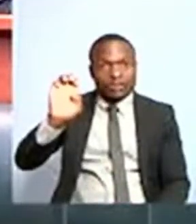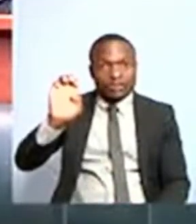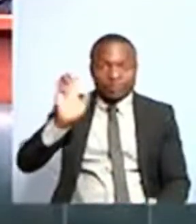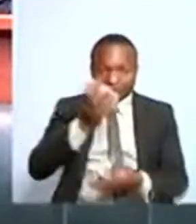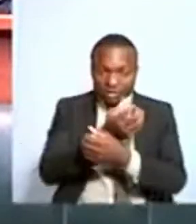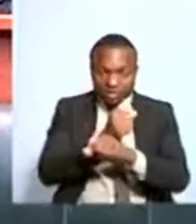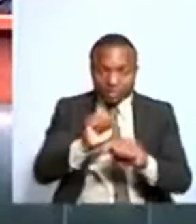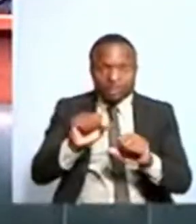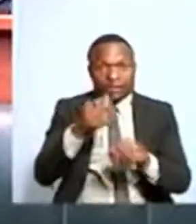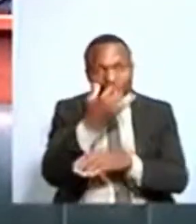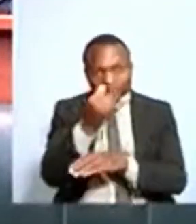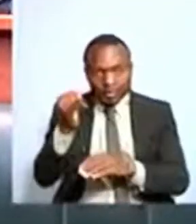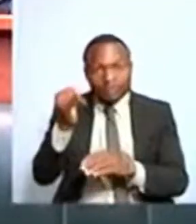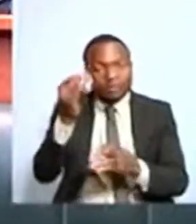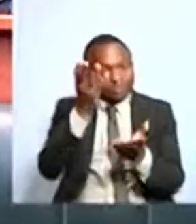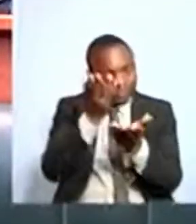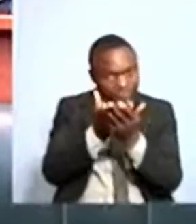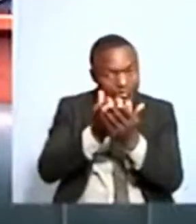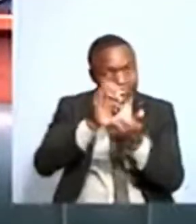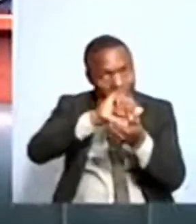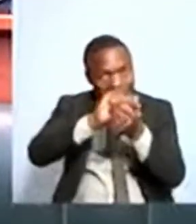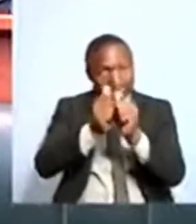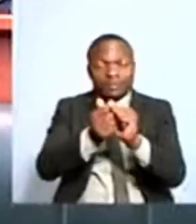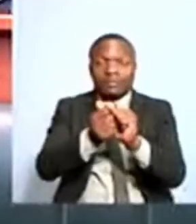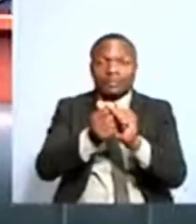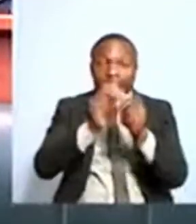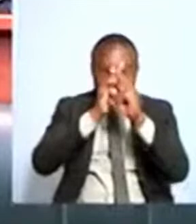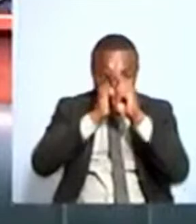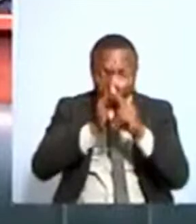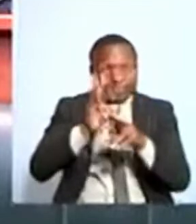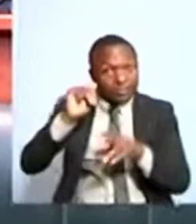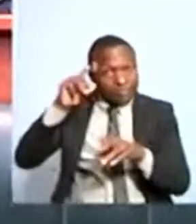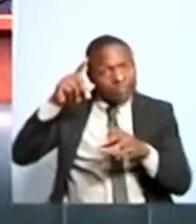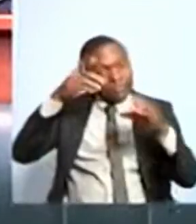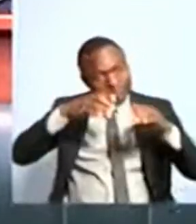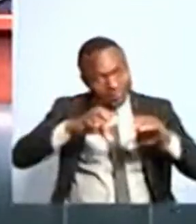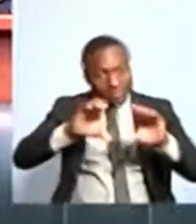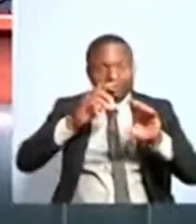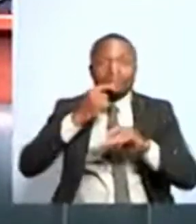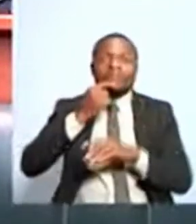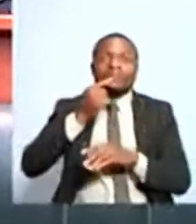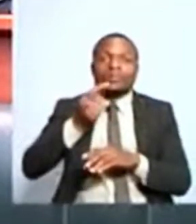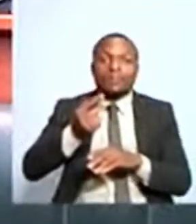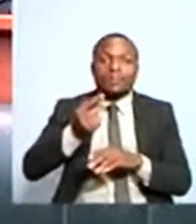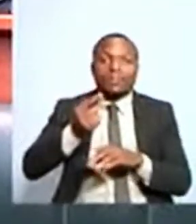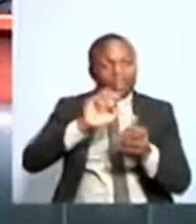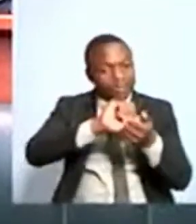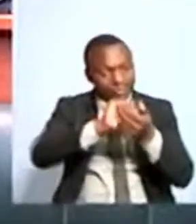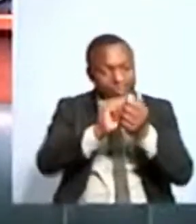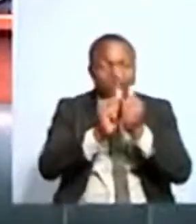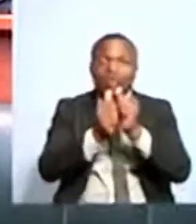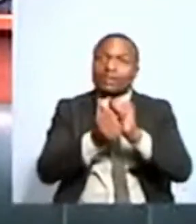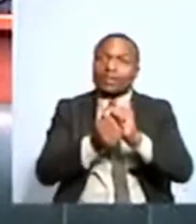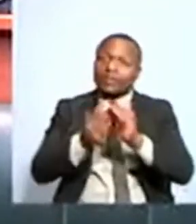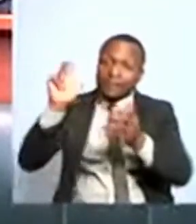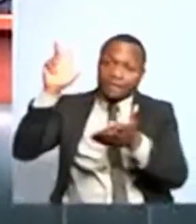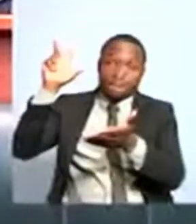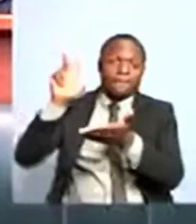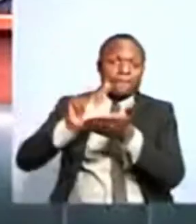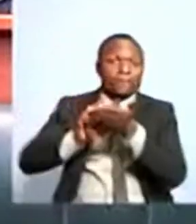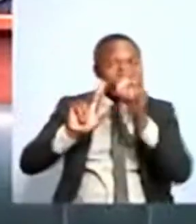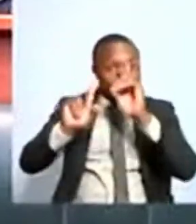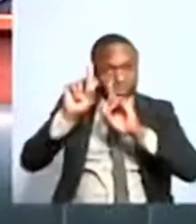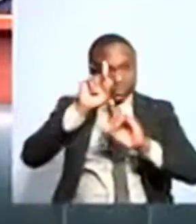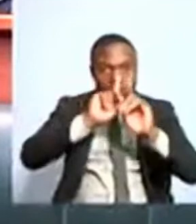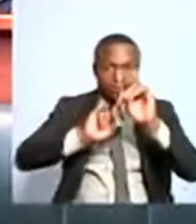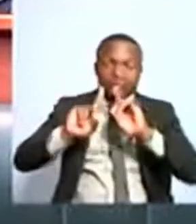subject of the proposed amendments. Then the honourable member has gone on to say that the amendments which were passed and debated already